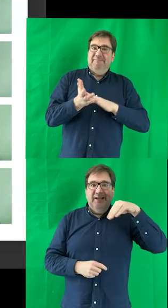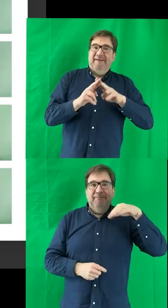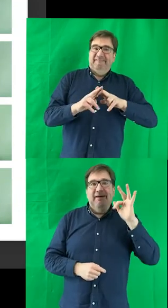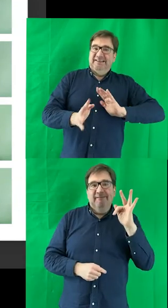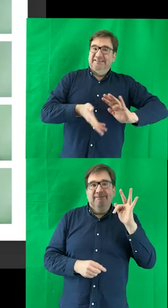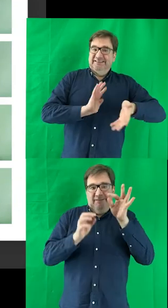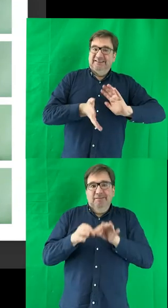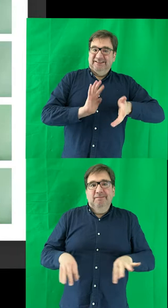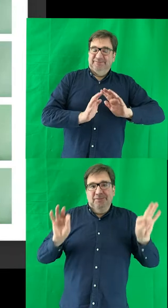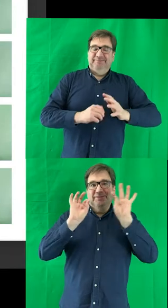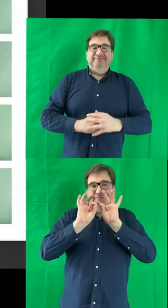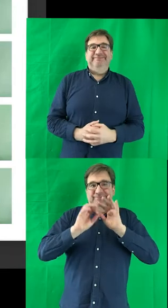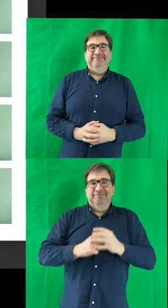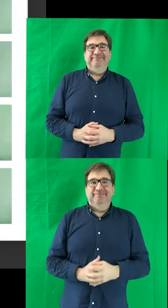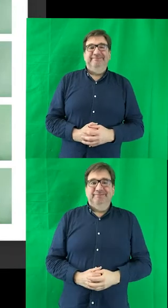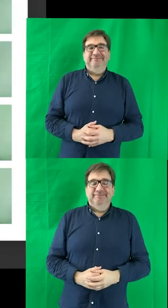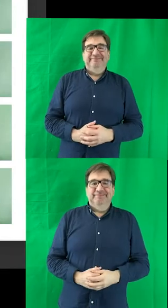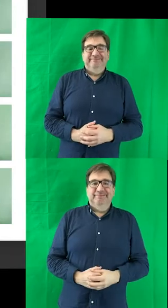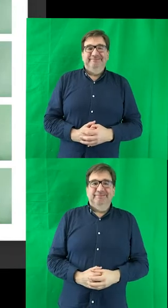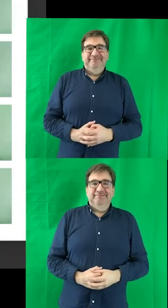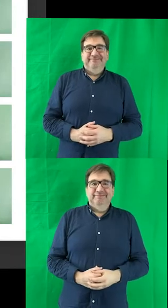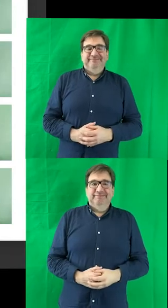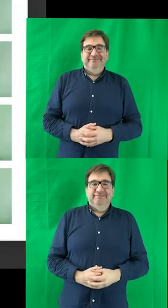non-manual aspects of signing.